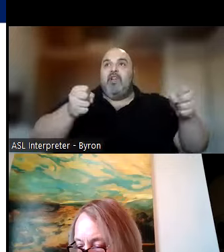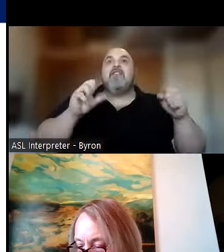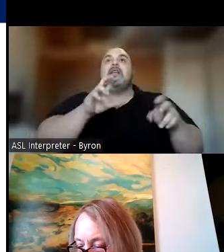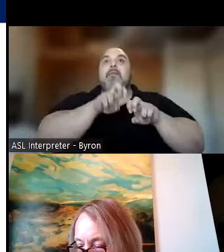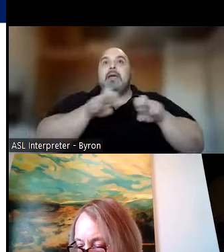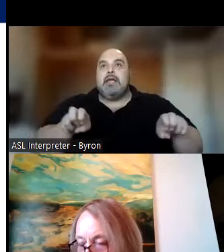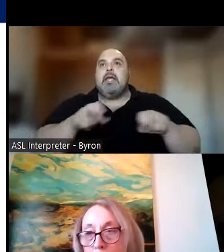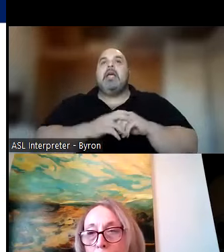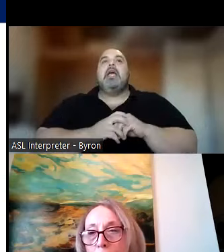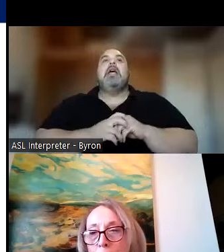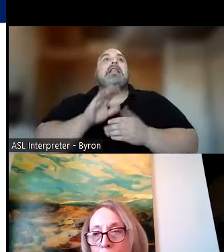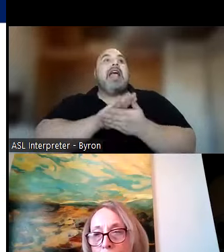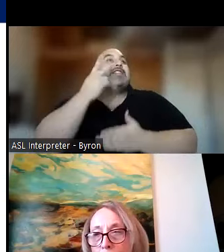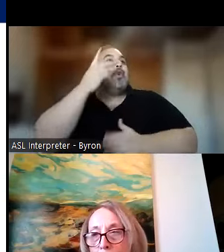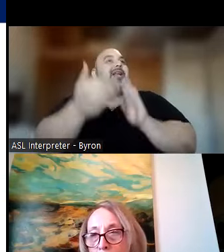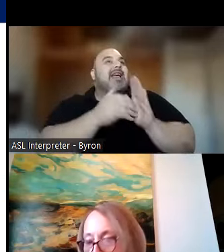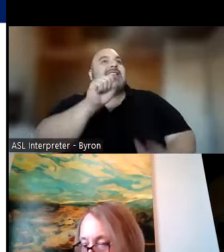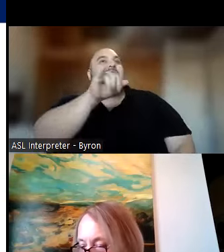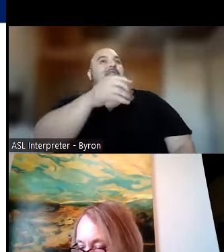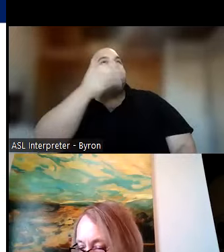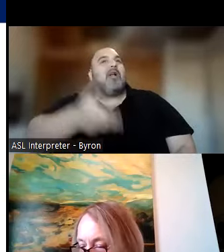Nice to see you again, Sally. Welcome to the committee.